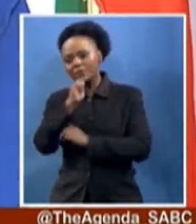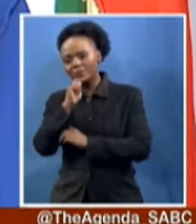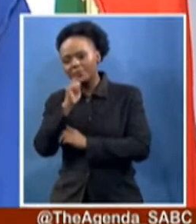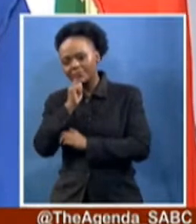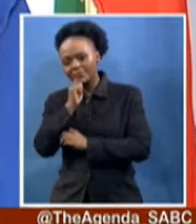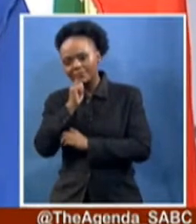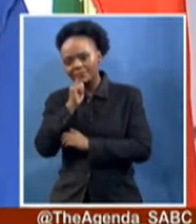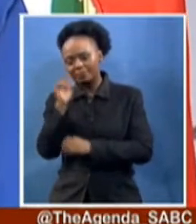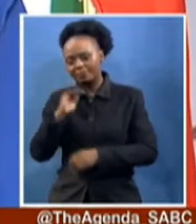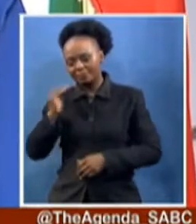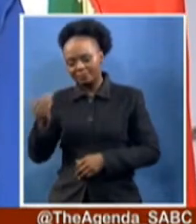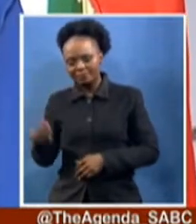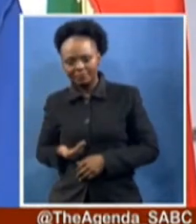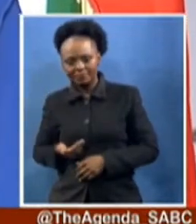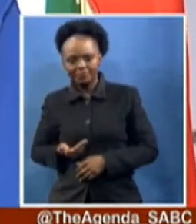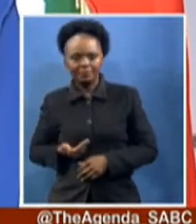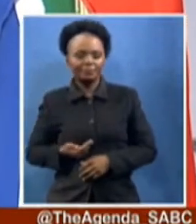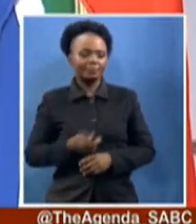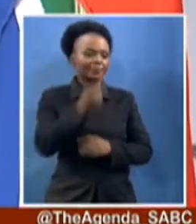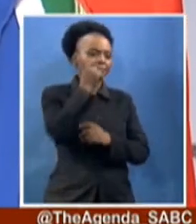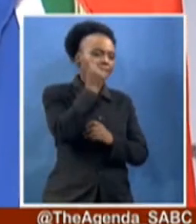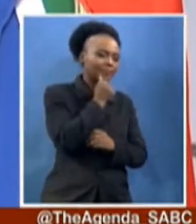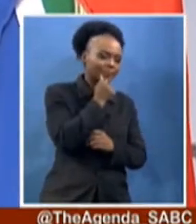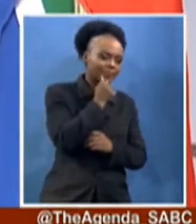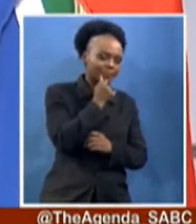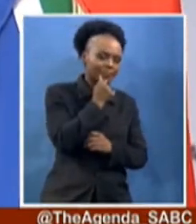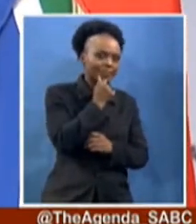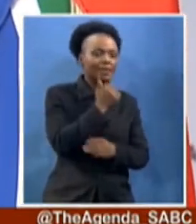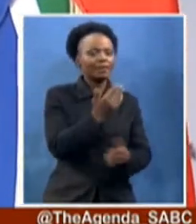Minister Nathi Mthethwa.